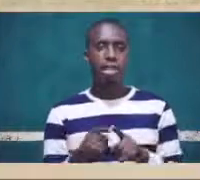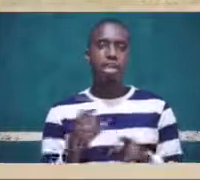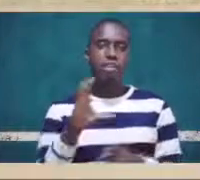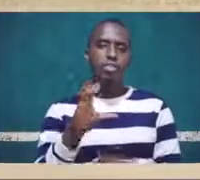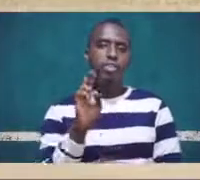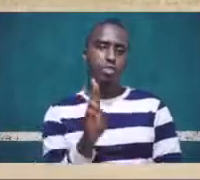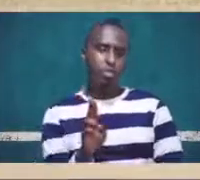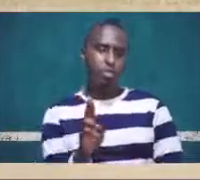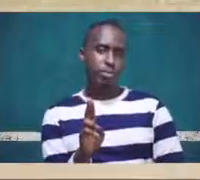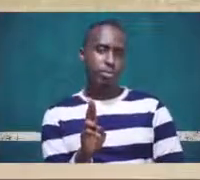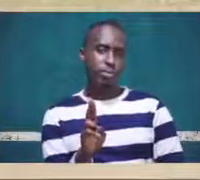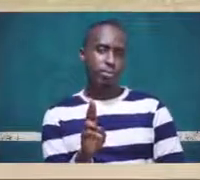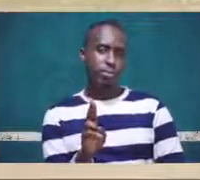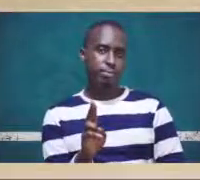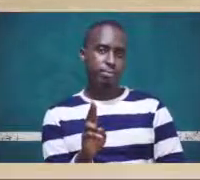union,